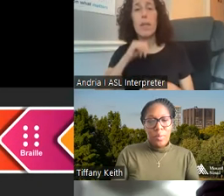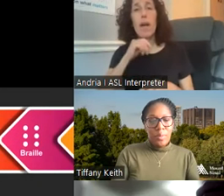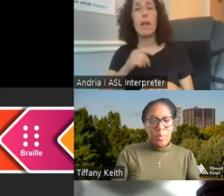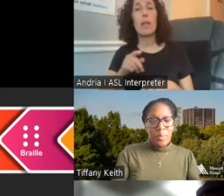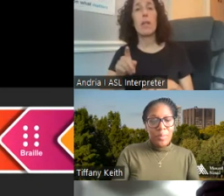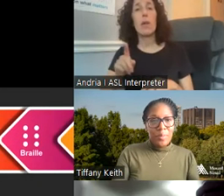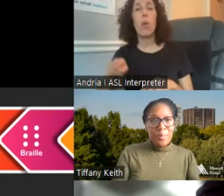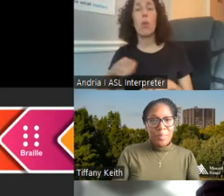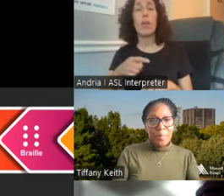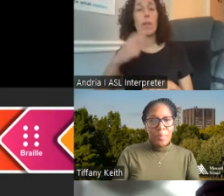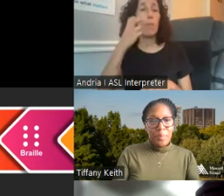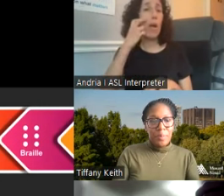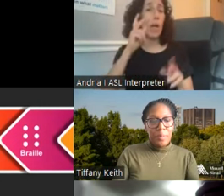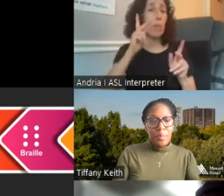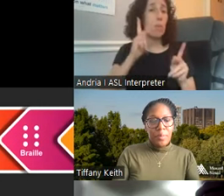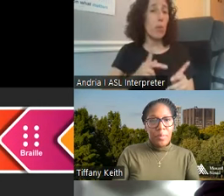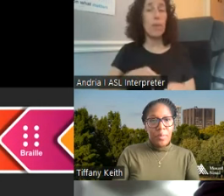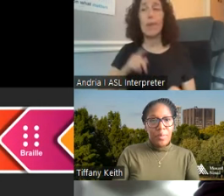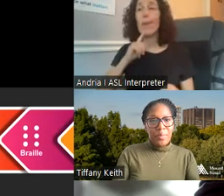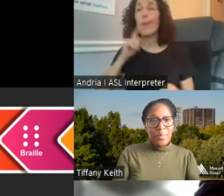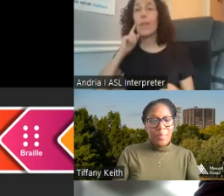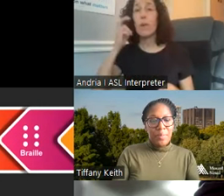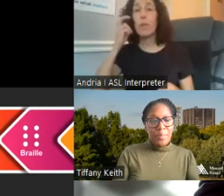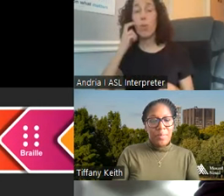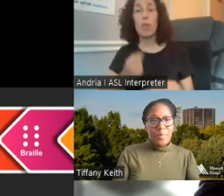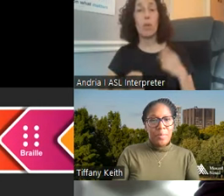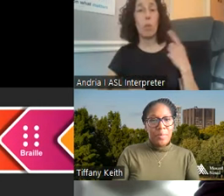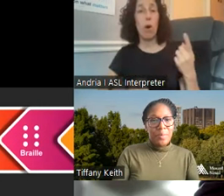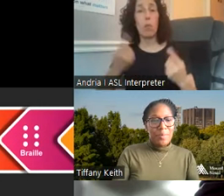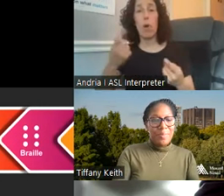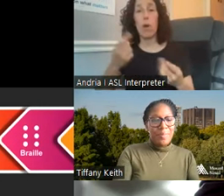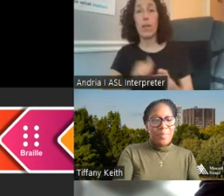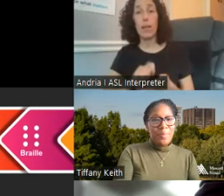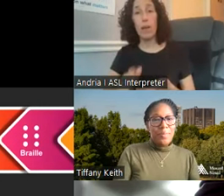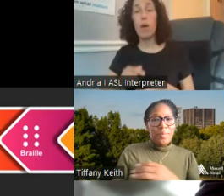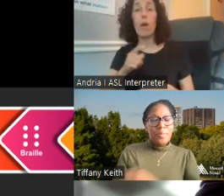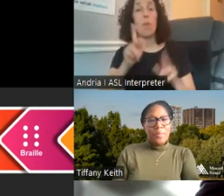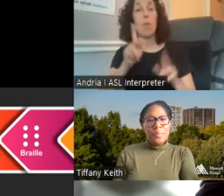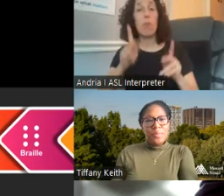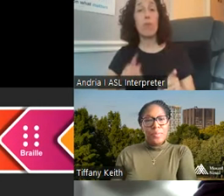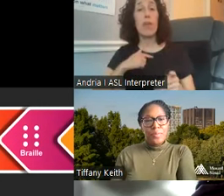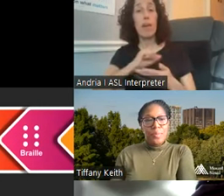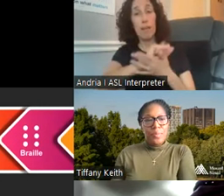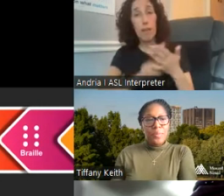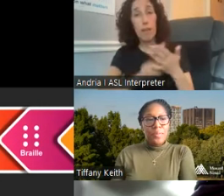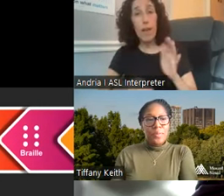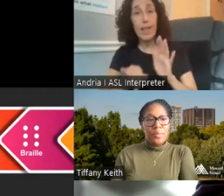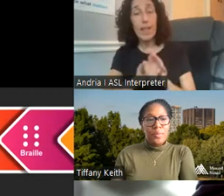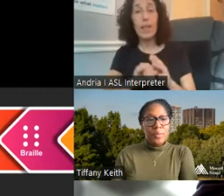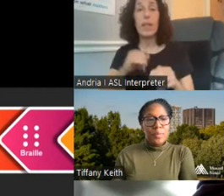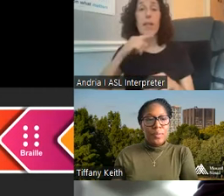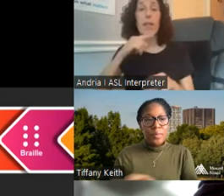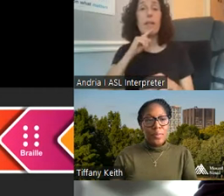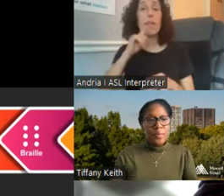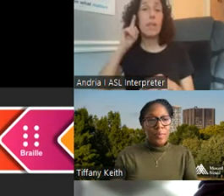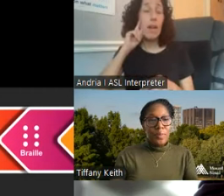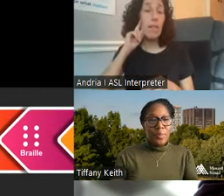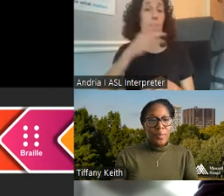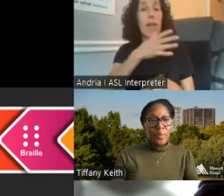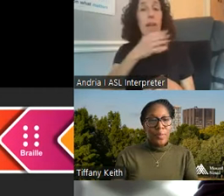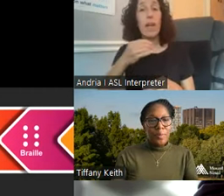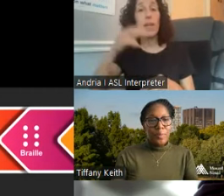male or female or non-binary or, you know, Hispanic or Black or whatever it is, all these different factors that make them who they